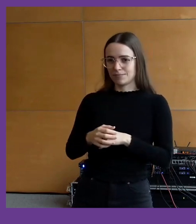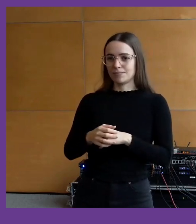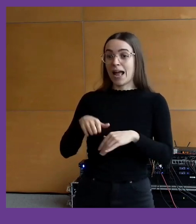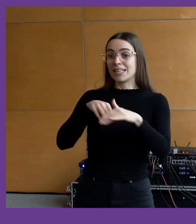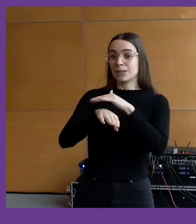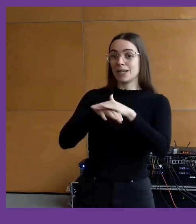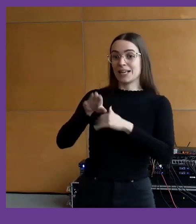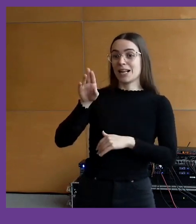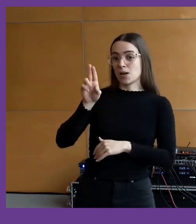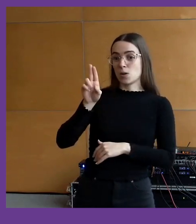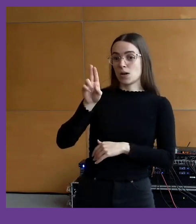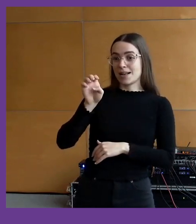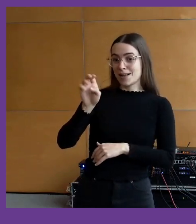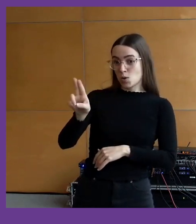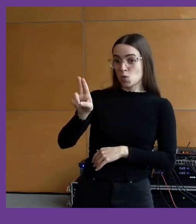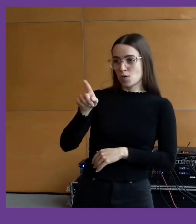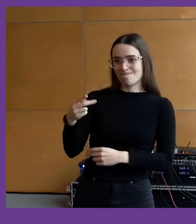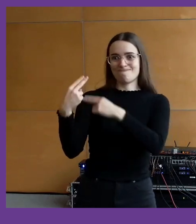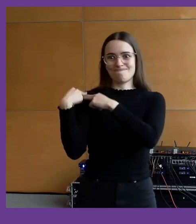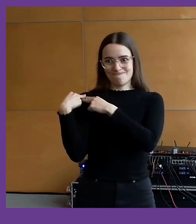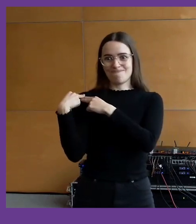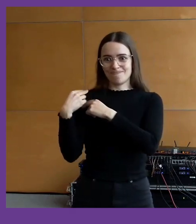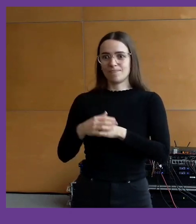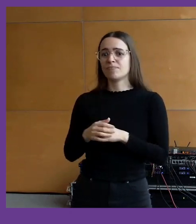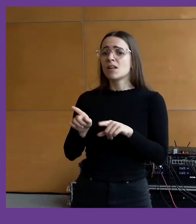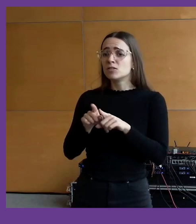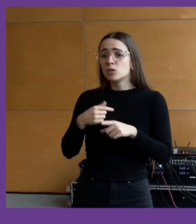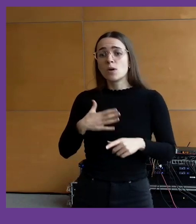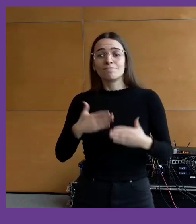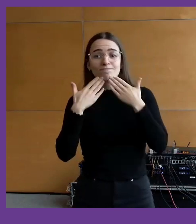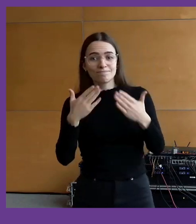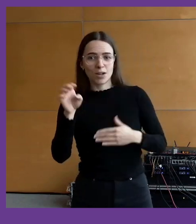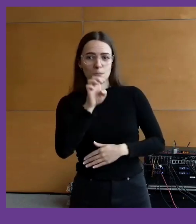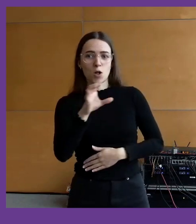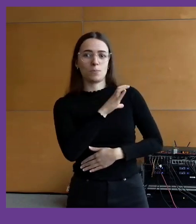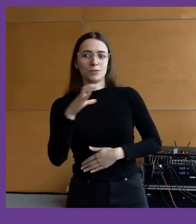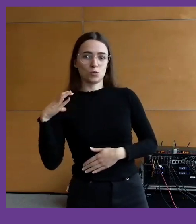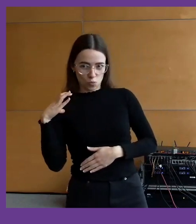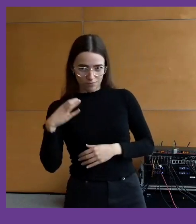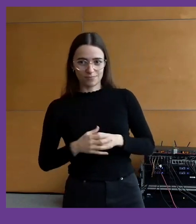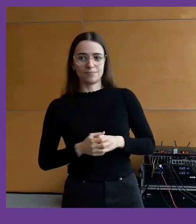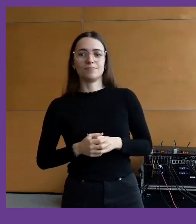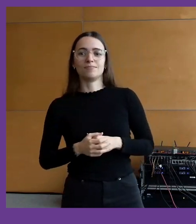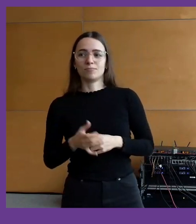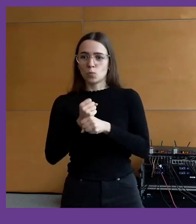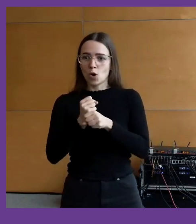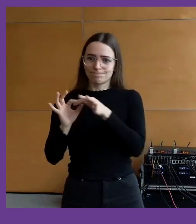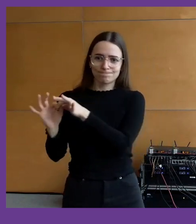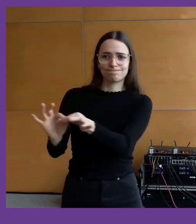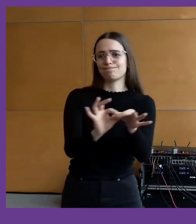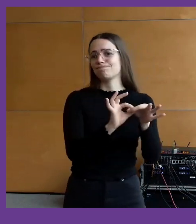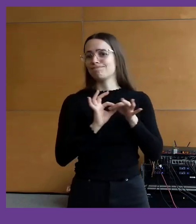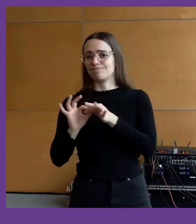financed by the European Commission in order to support the implementation